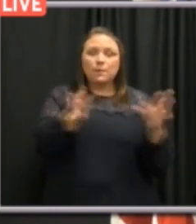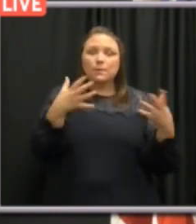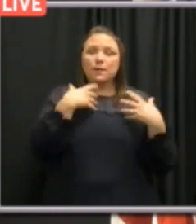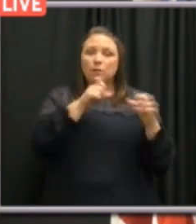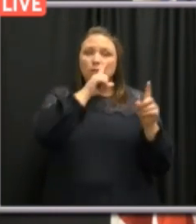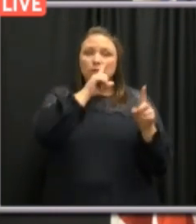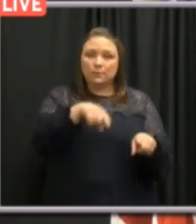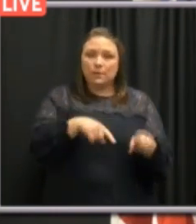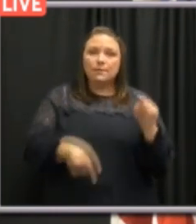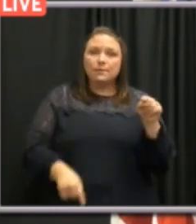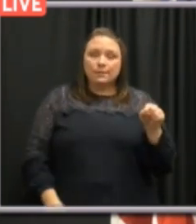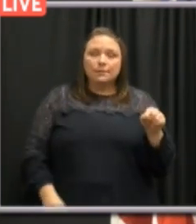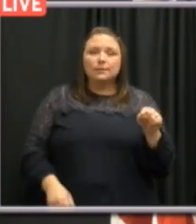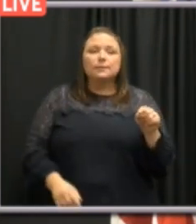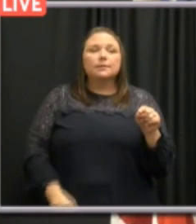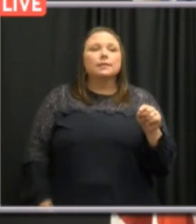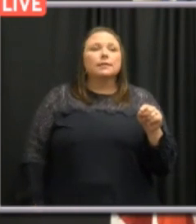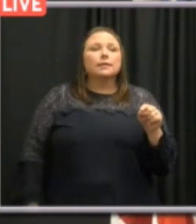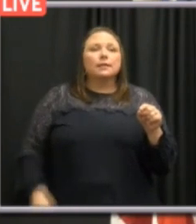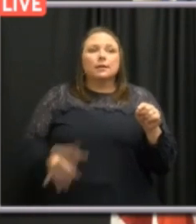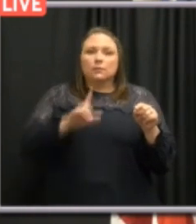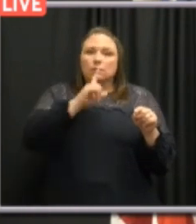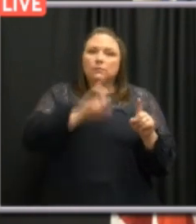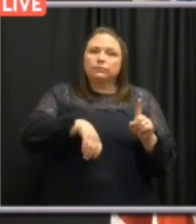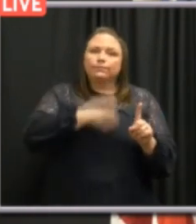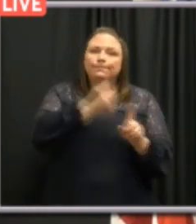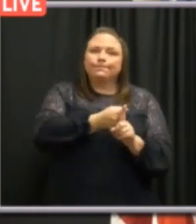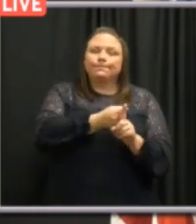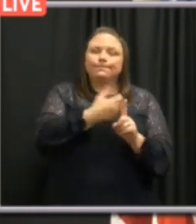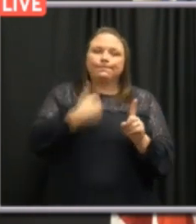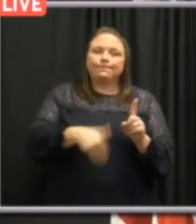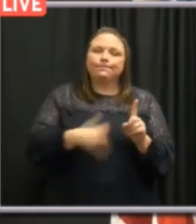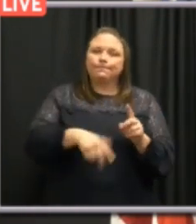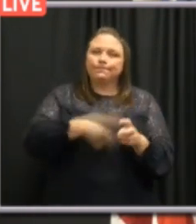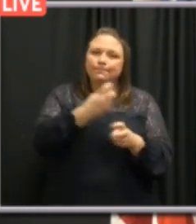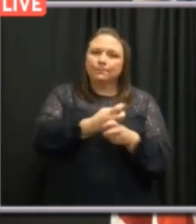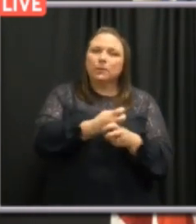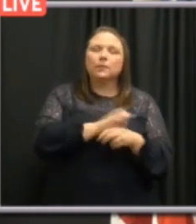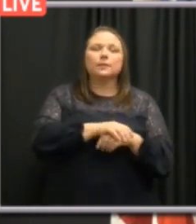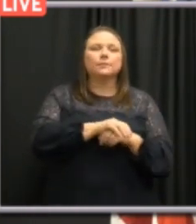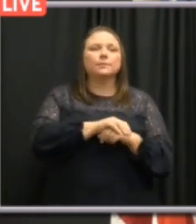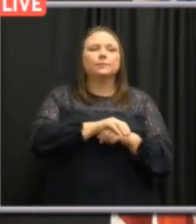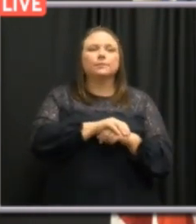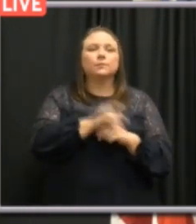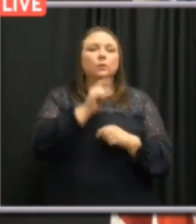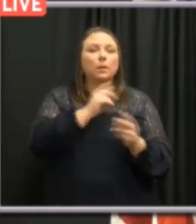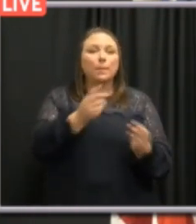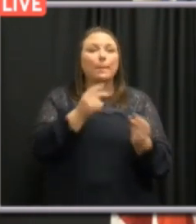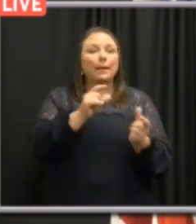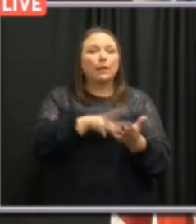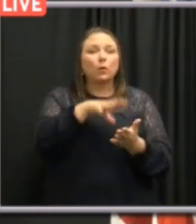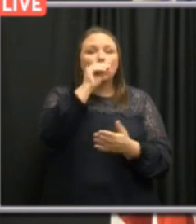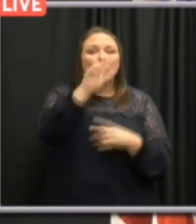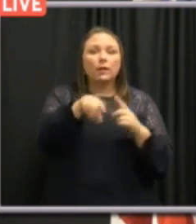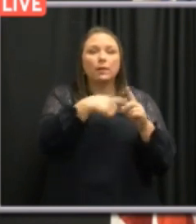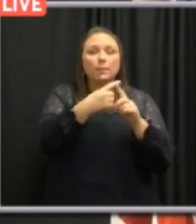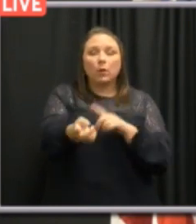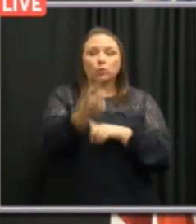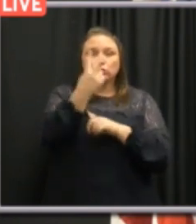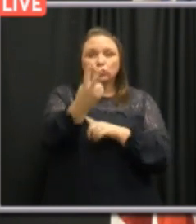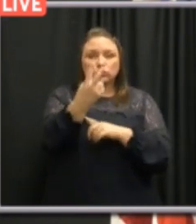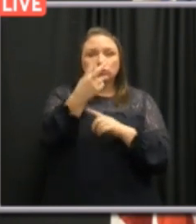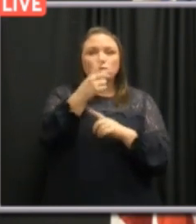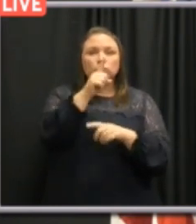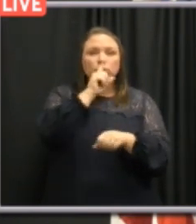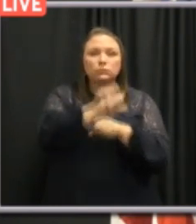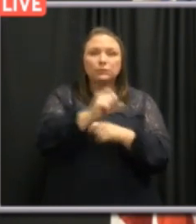response that has been very impactful. We immediately learned of 2